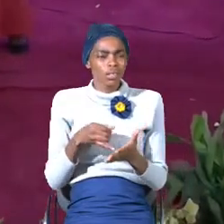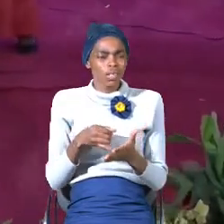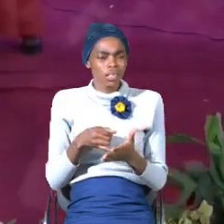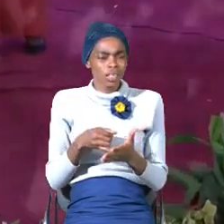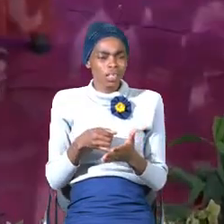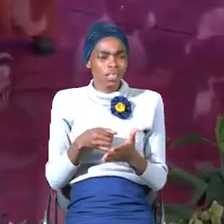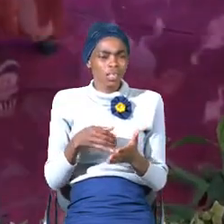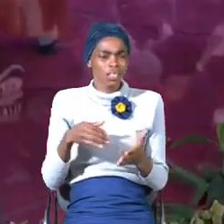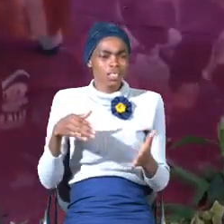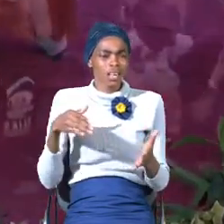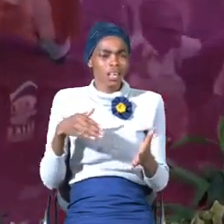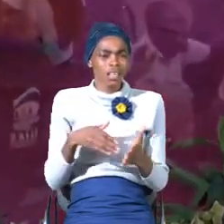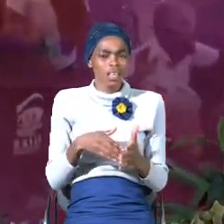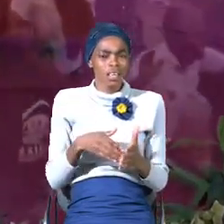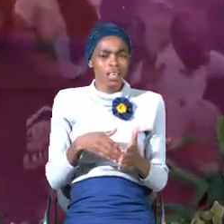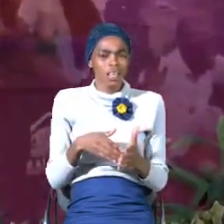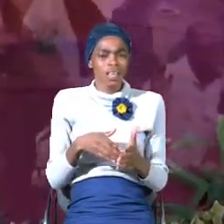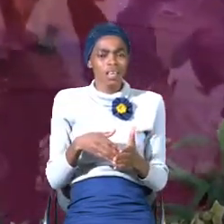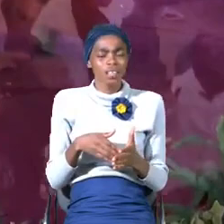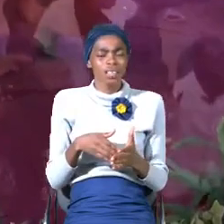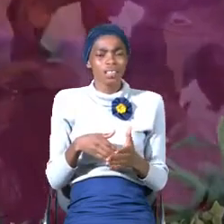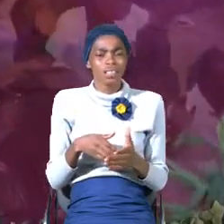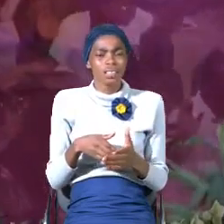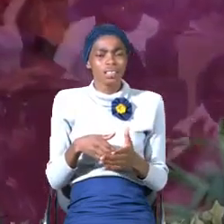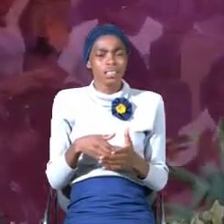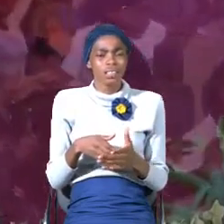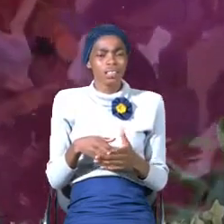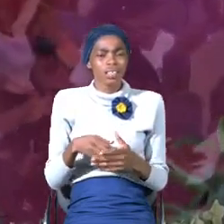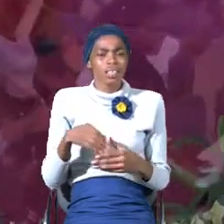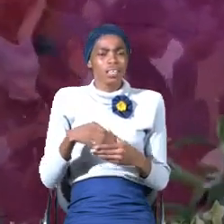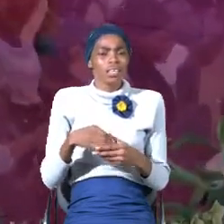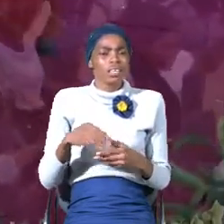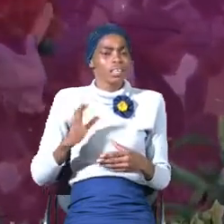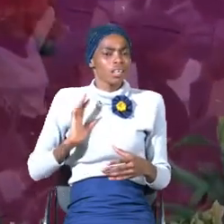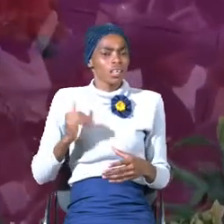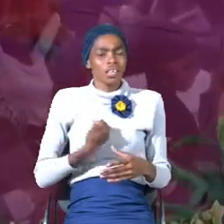Do it again in our